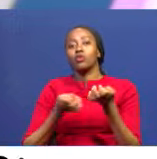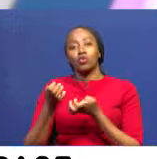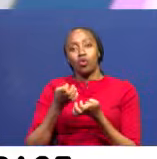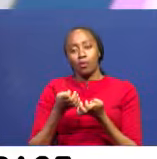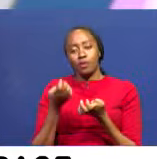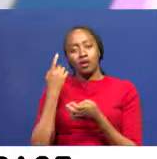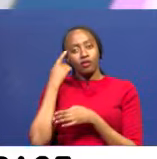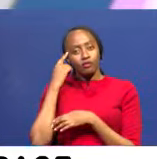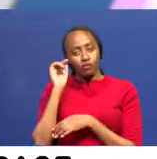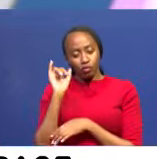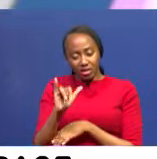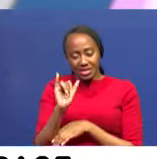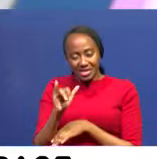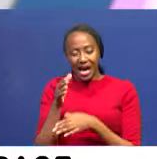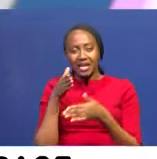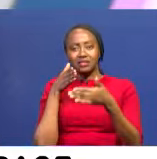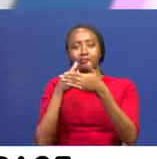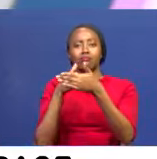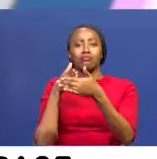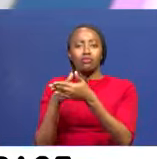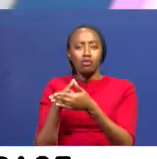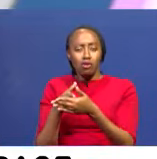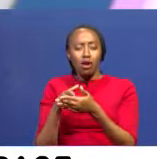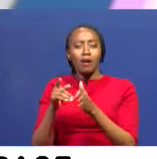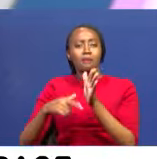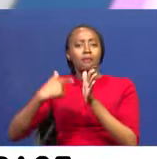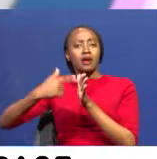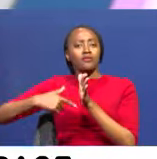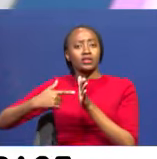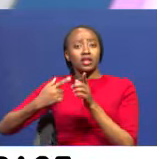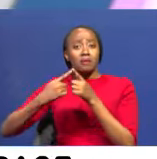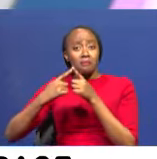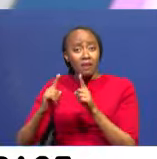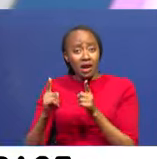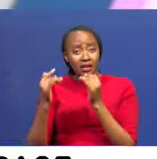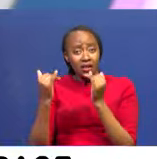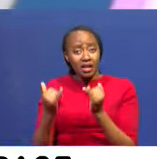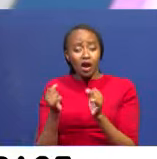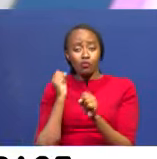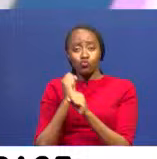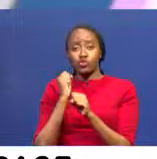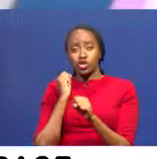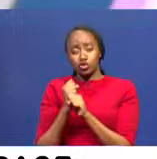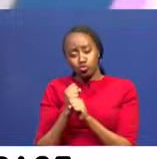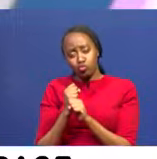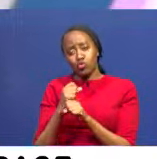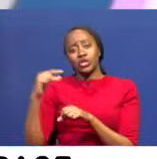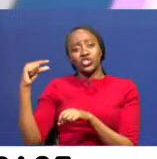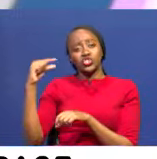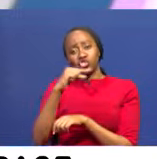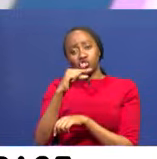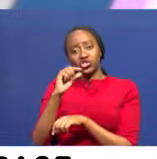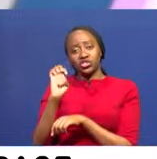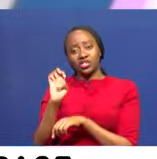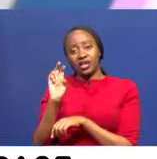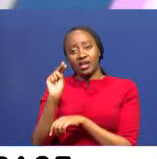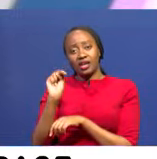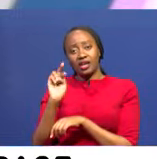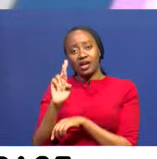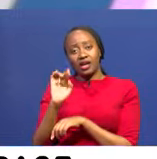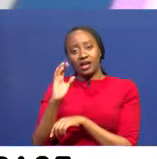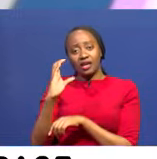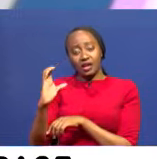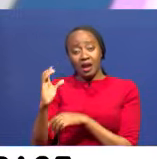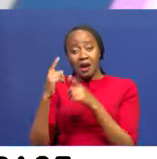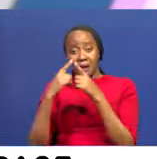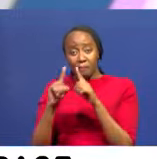that hinder the manufacturing, but we mainly do generic manufacturing here. But in the